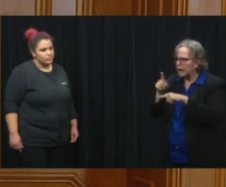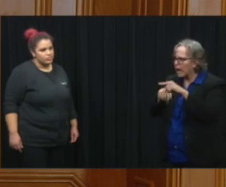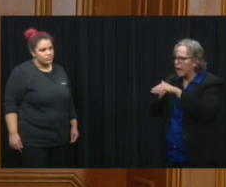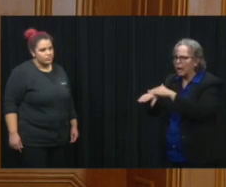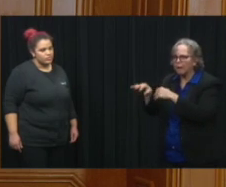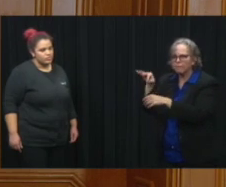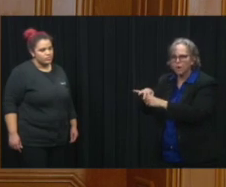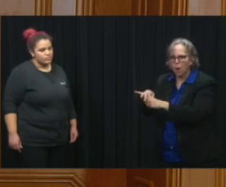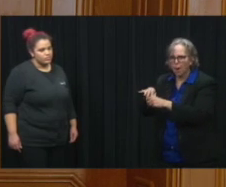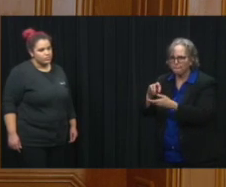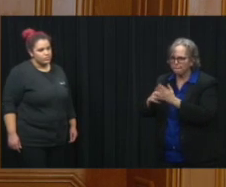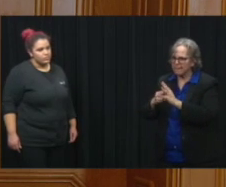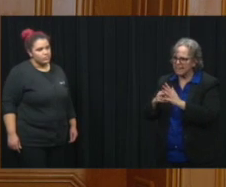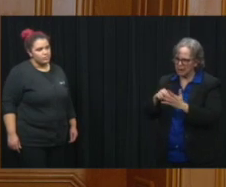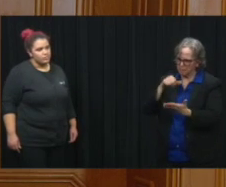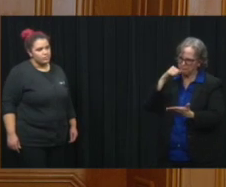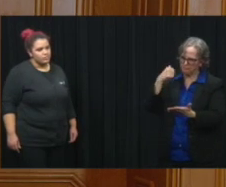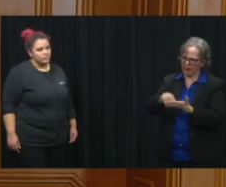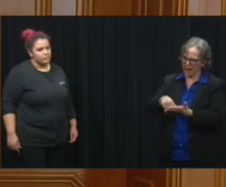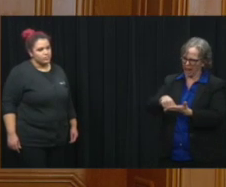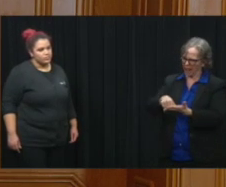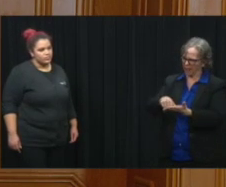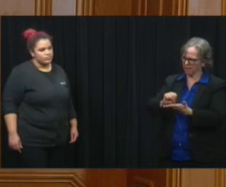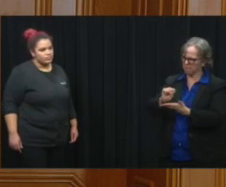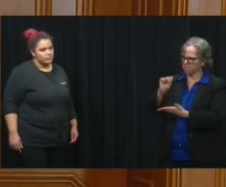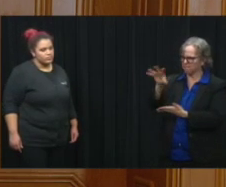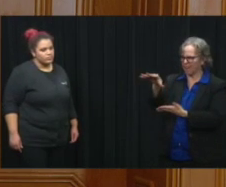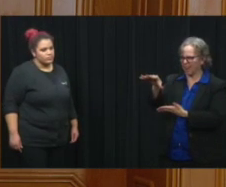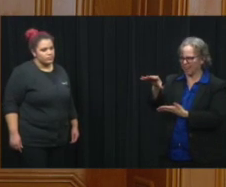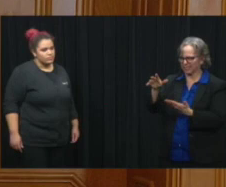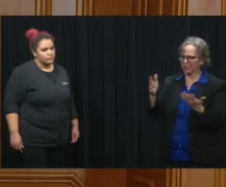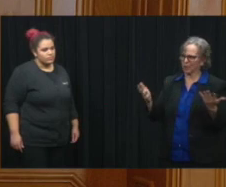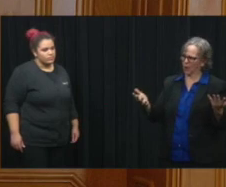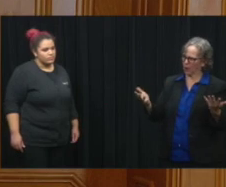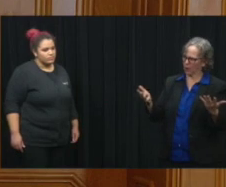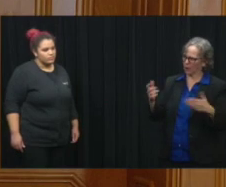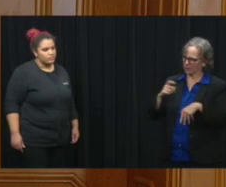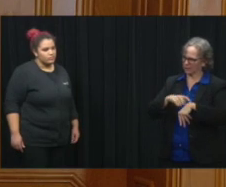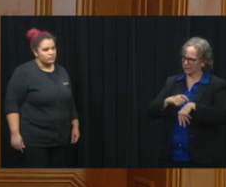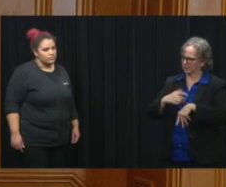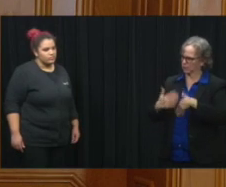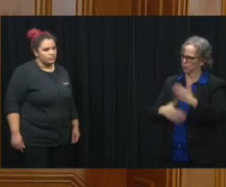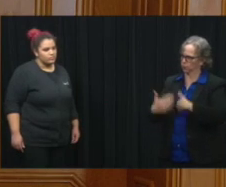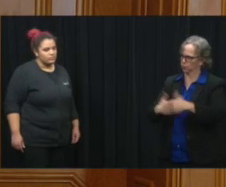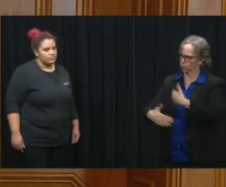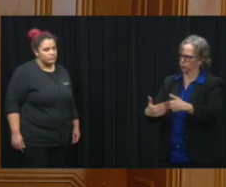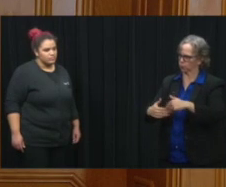ballot, people will fill them out and get their ballot and vote.